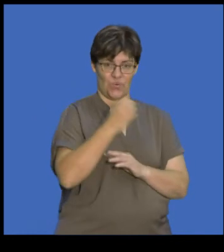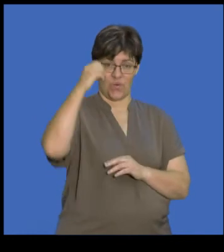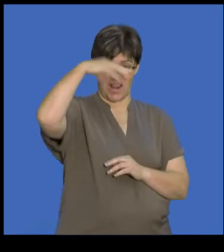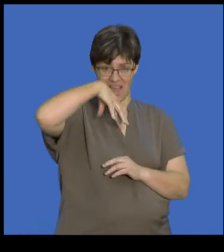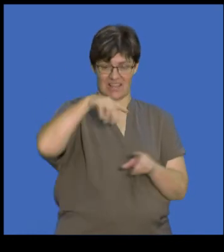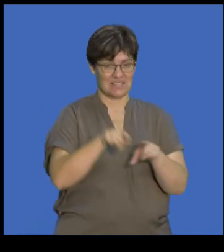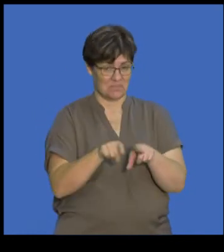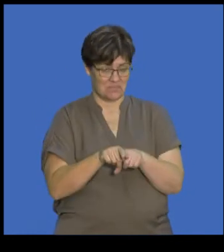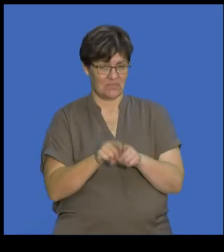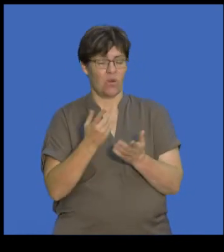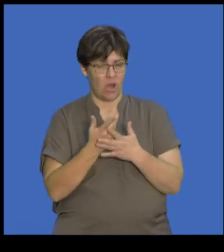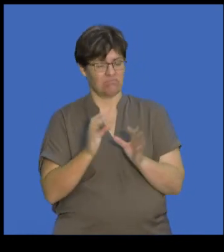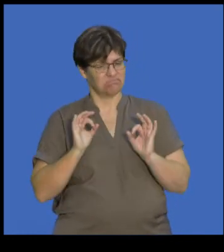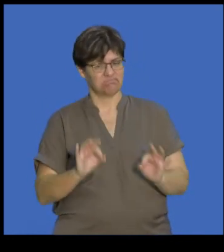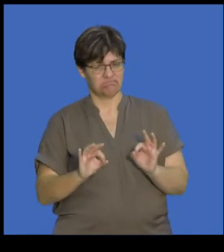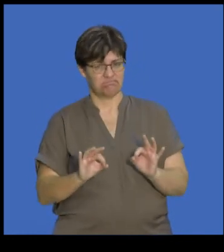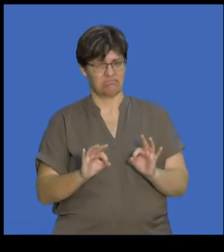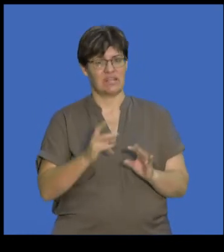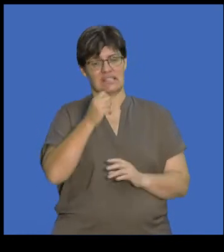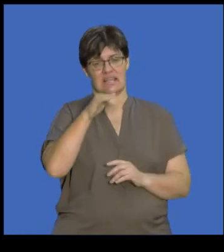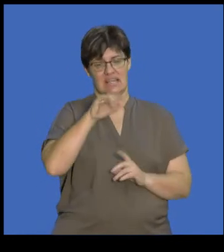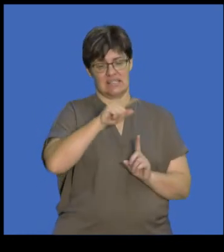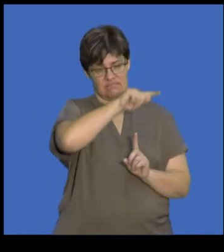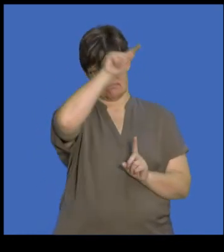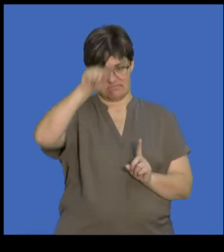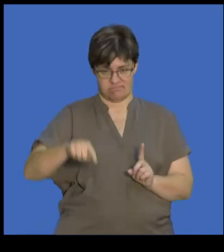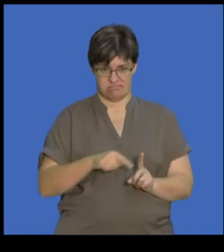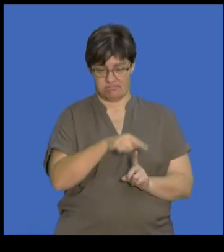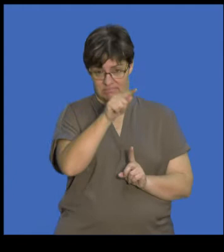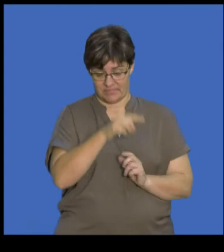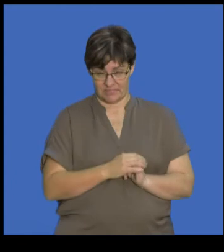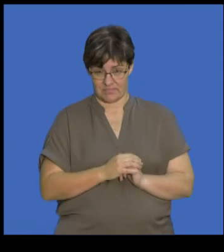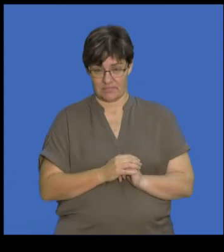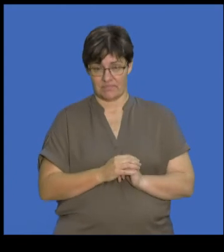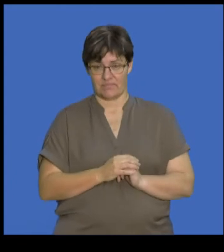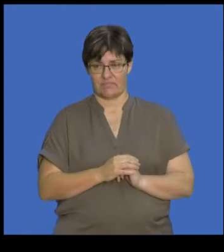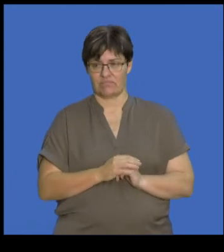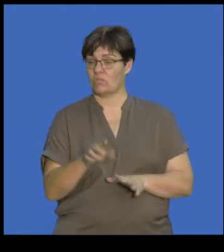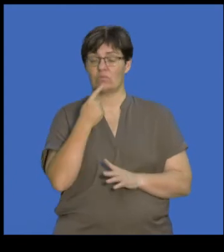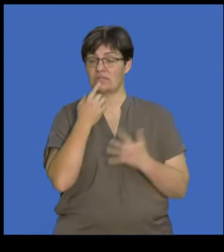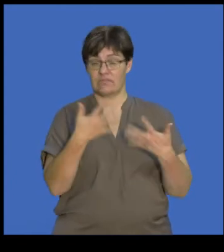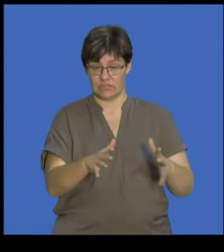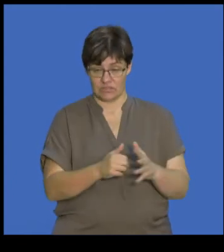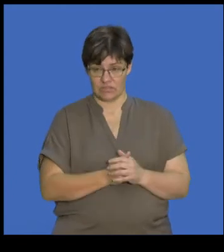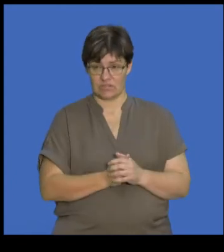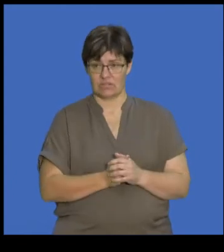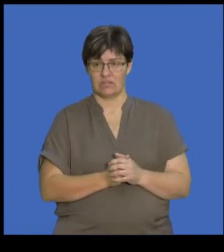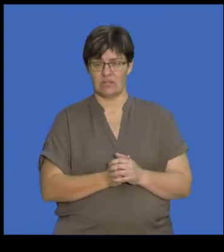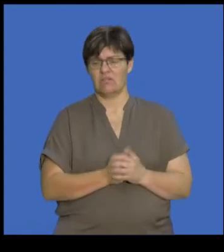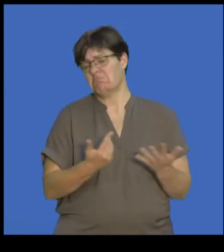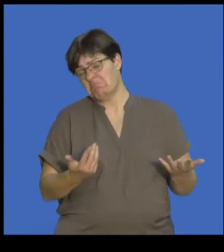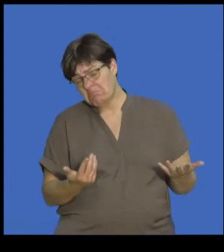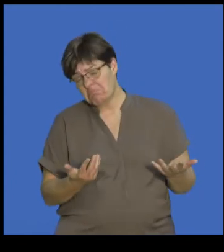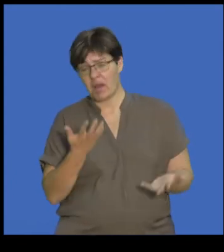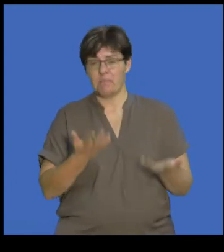bulb, because this is typically a series circuit, right? Okay, so having said that, okay, suppose